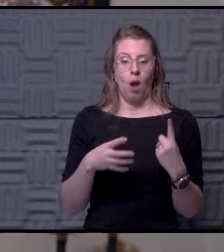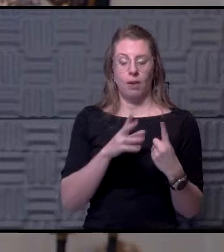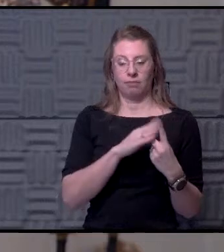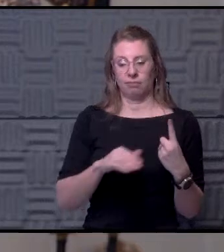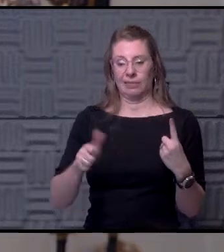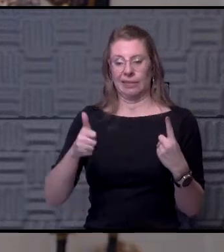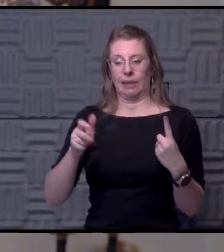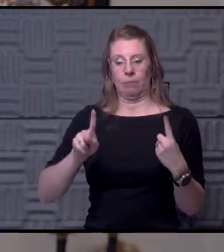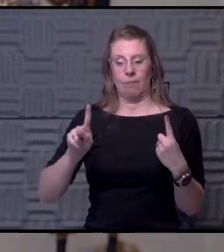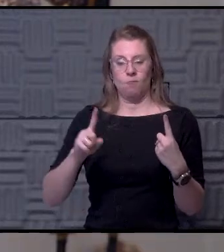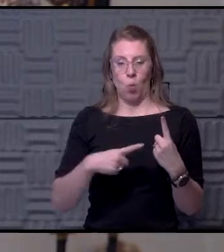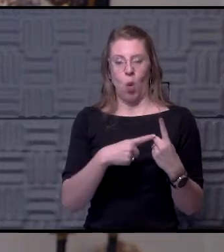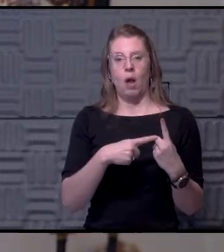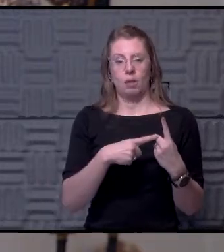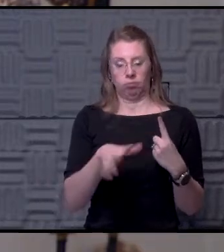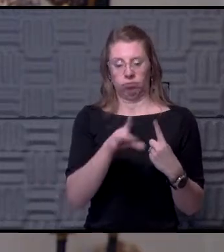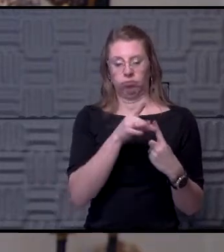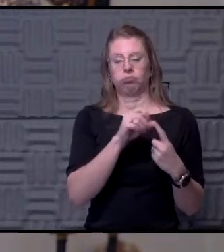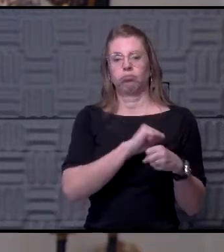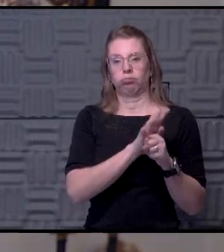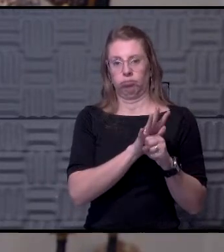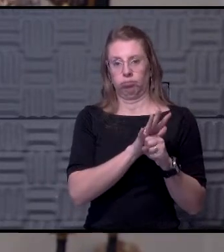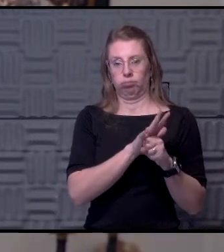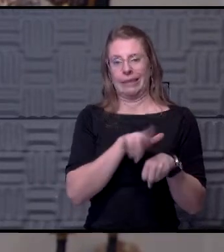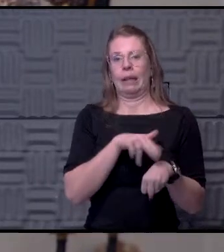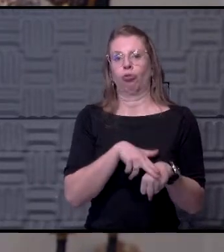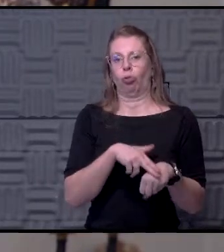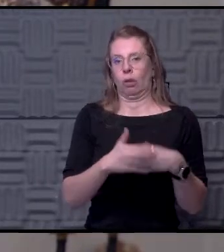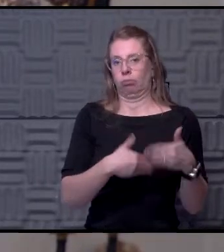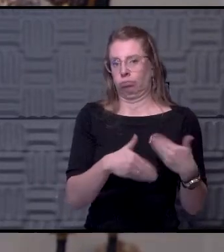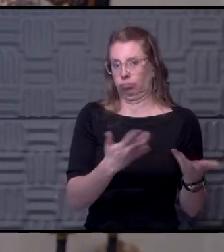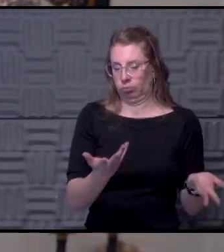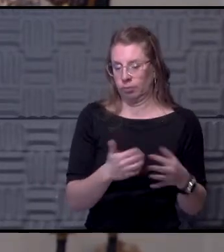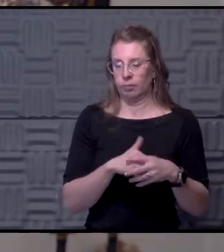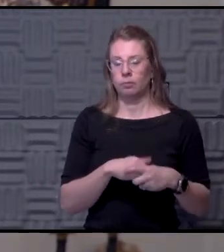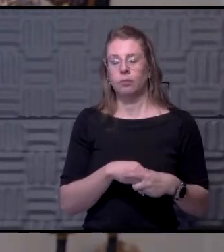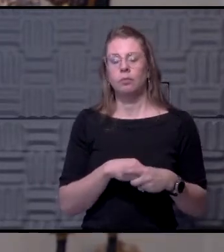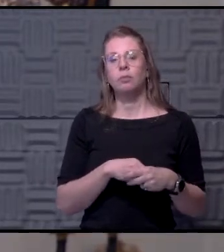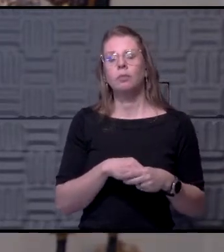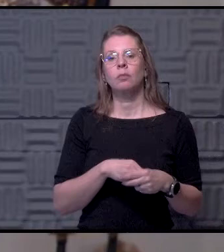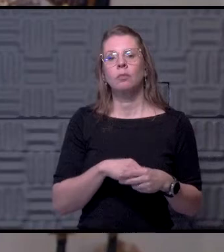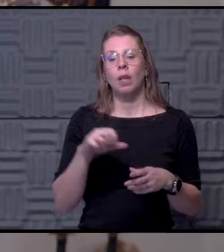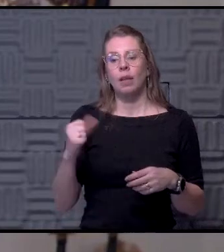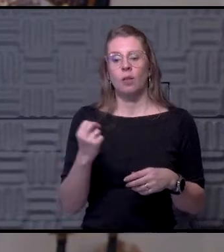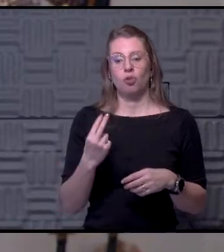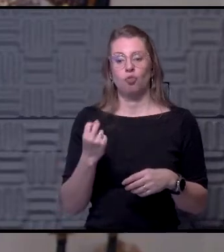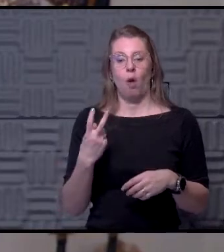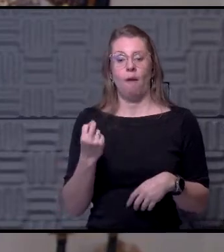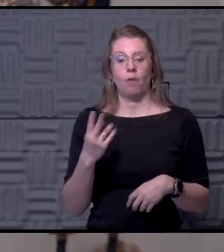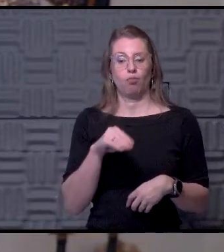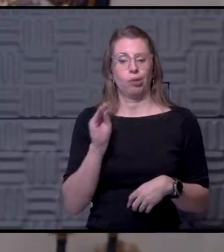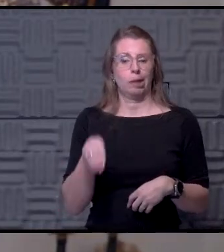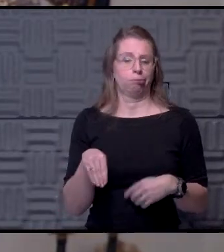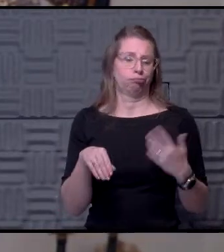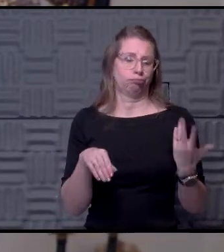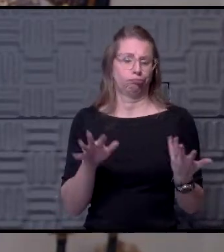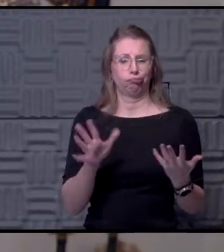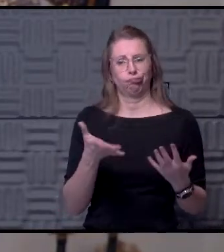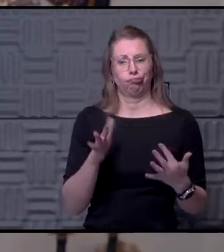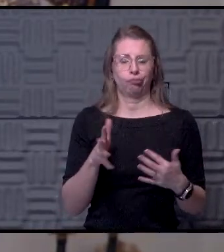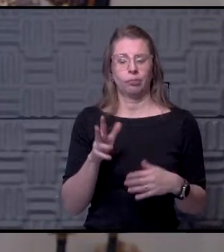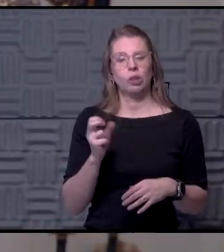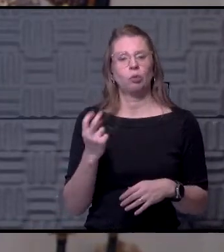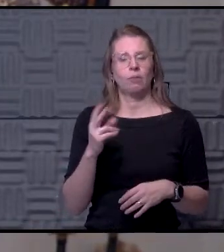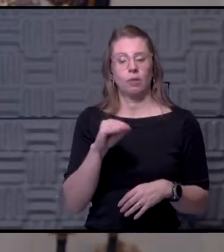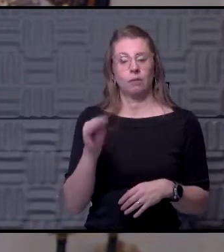have contracted the illness naturally. So we have another 12%, we'll say, give or take, that